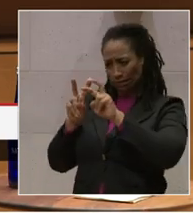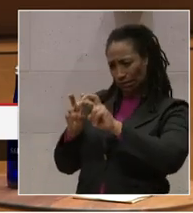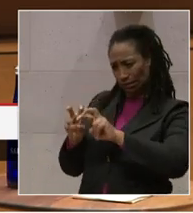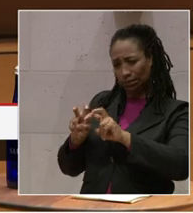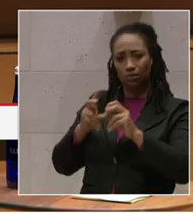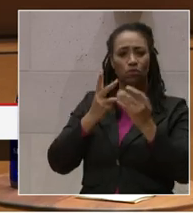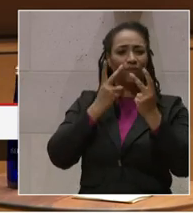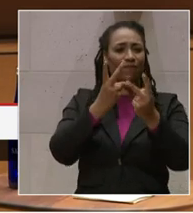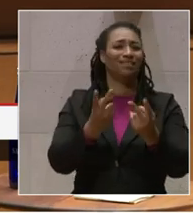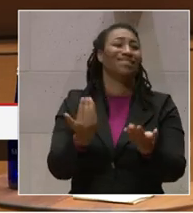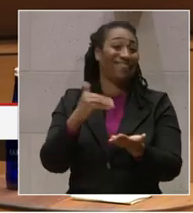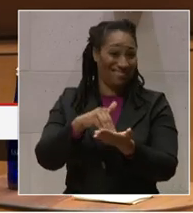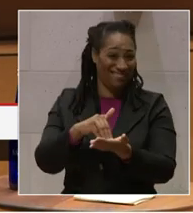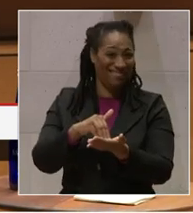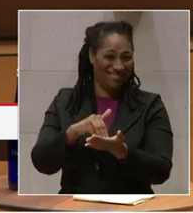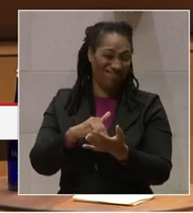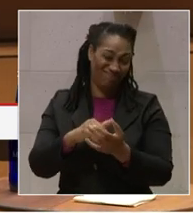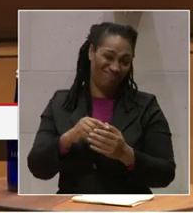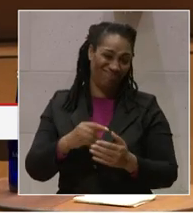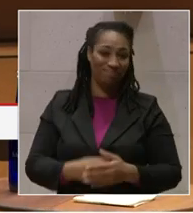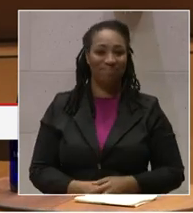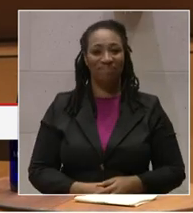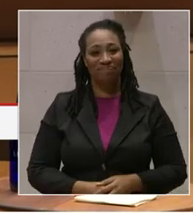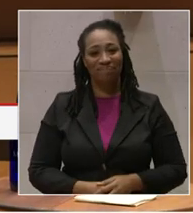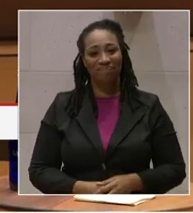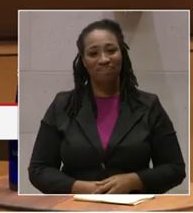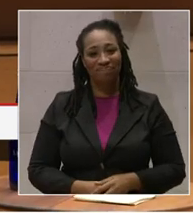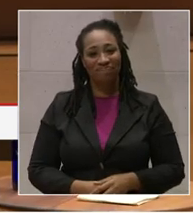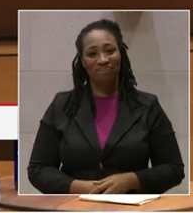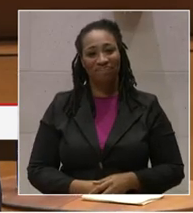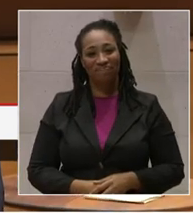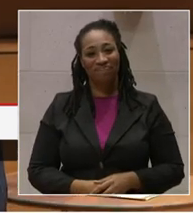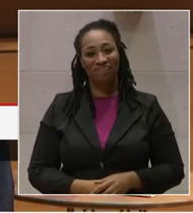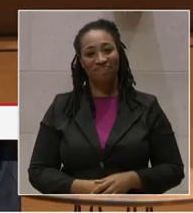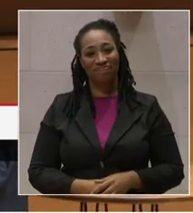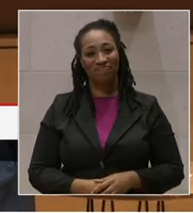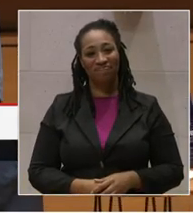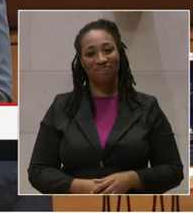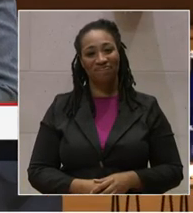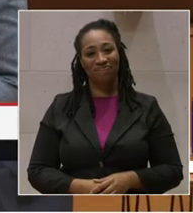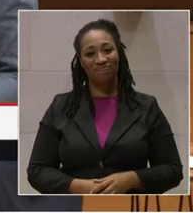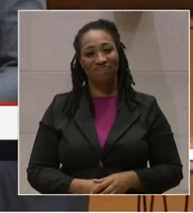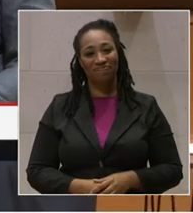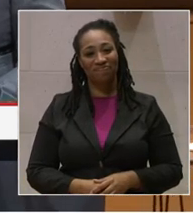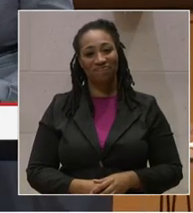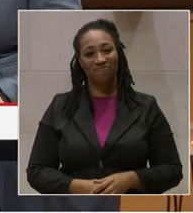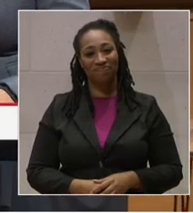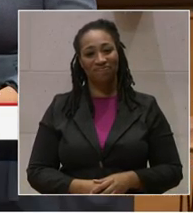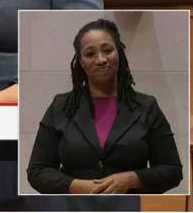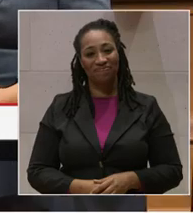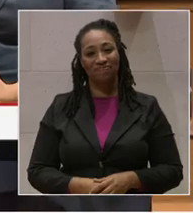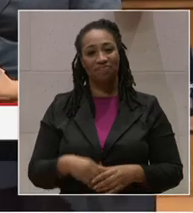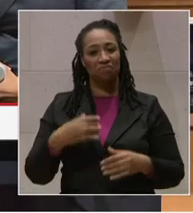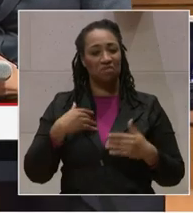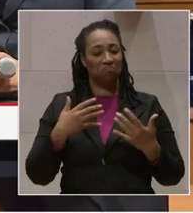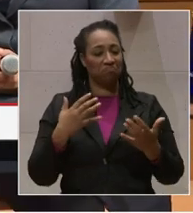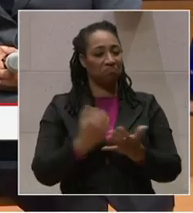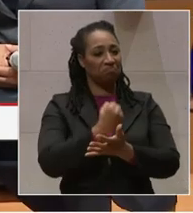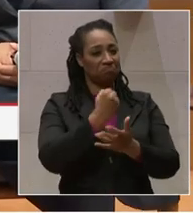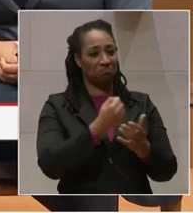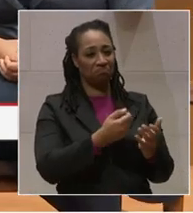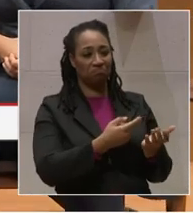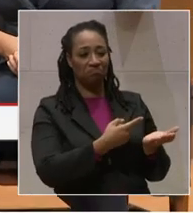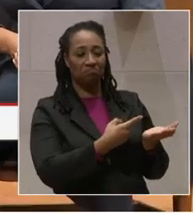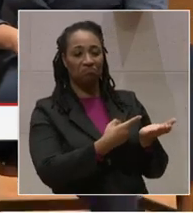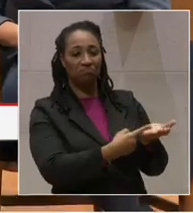So let me talk to both of you about the partnership at the federal level.